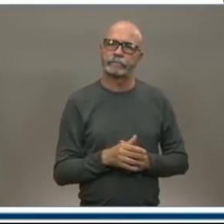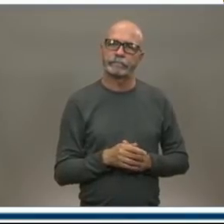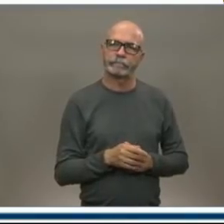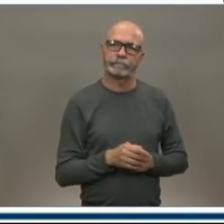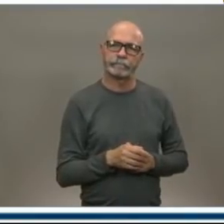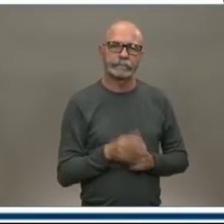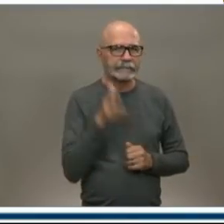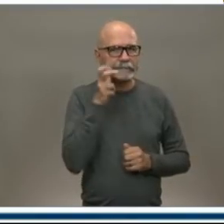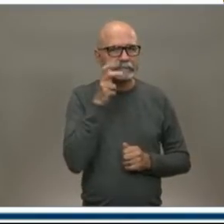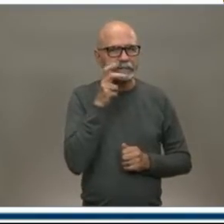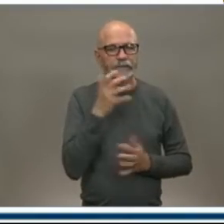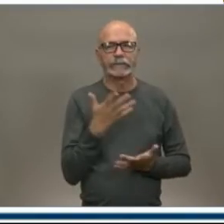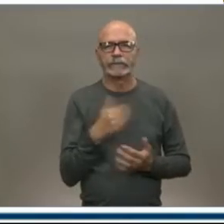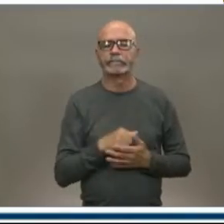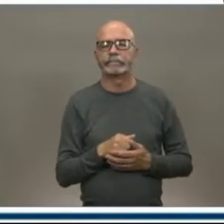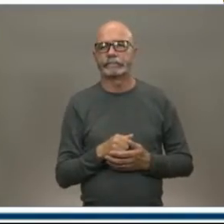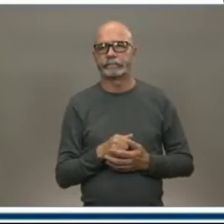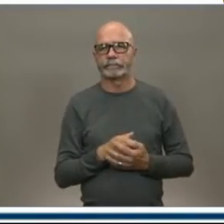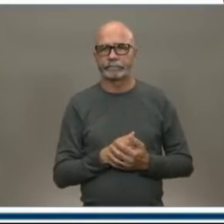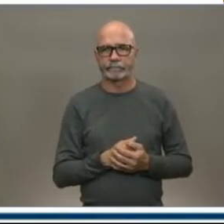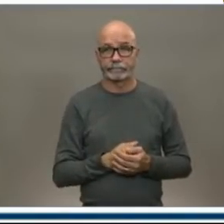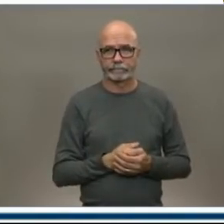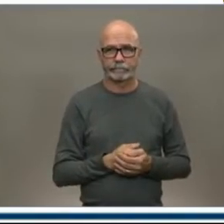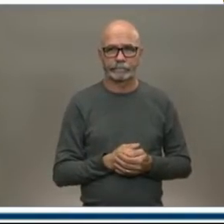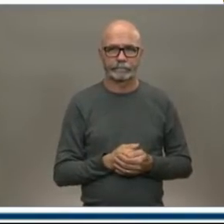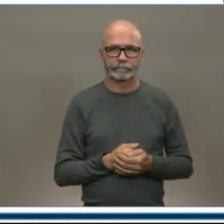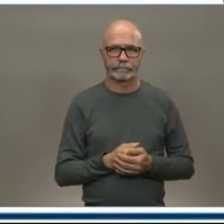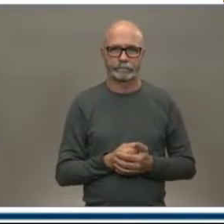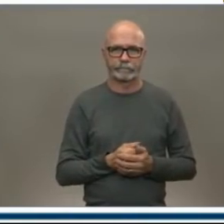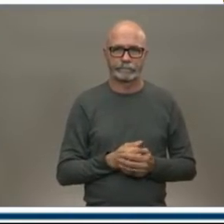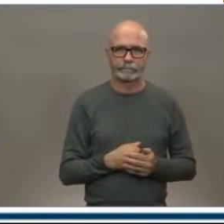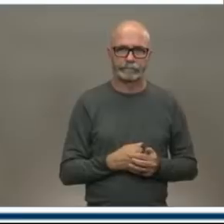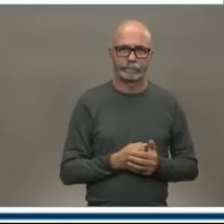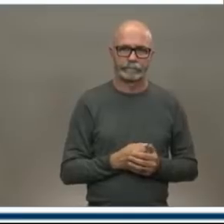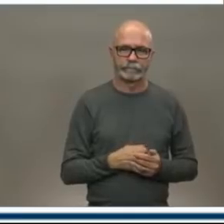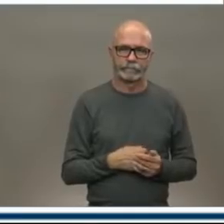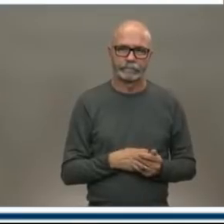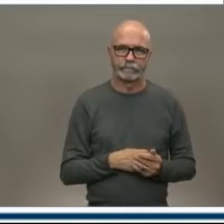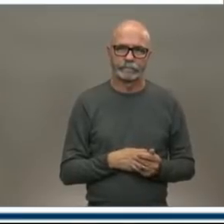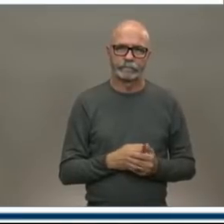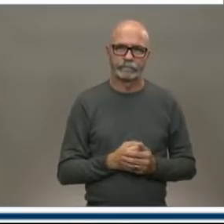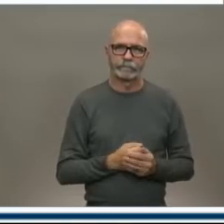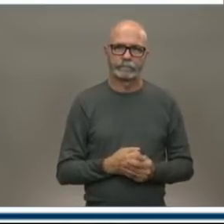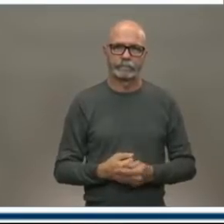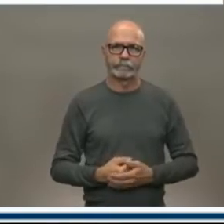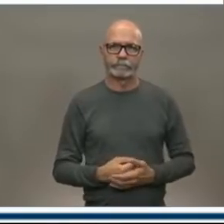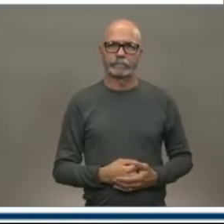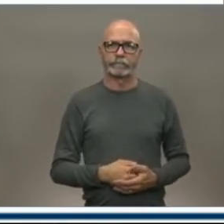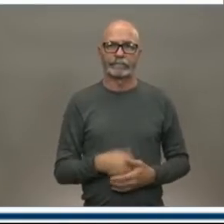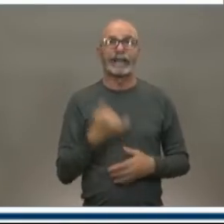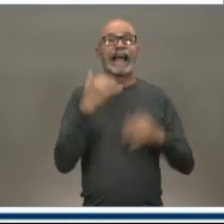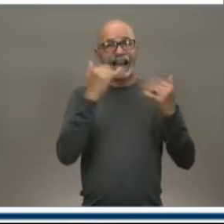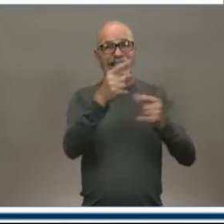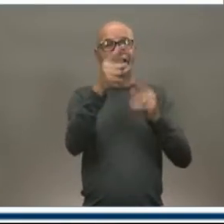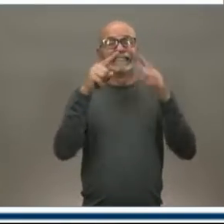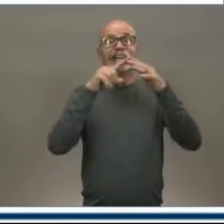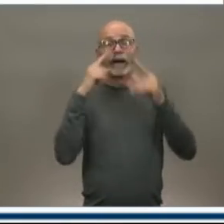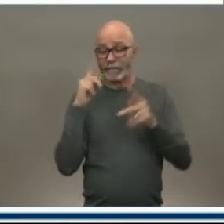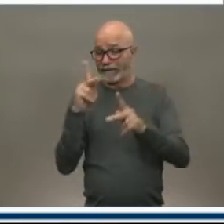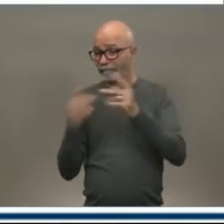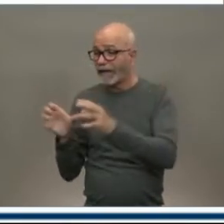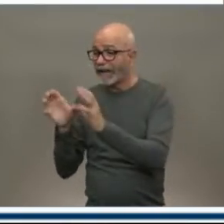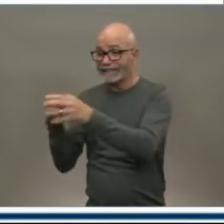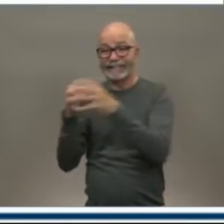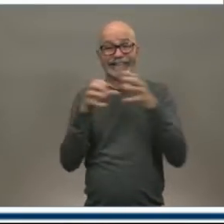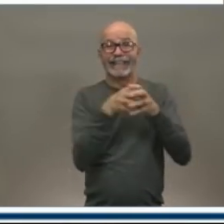believe that's a case of community spread. So what we do know is that that within each of those clusters there is at